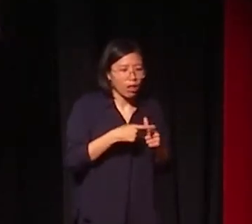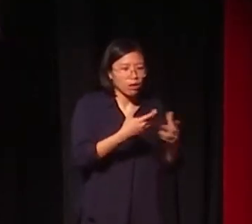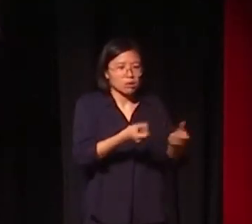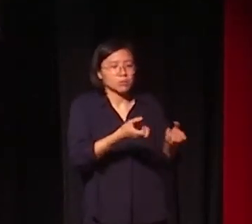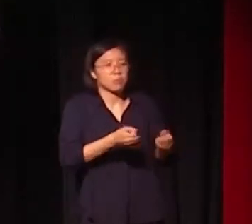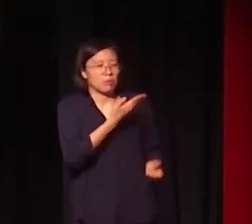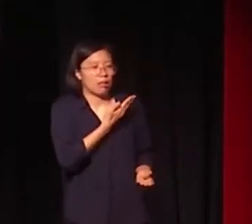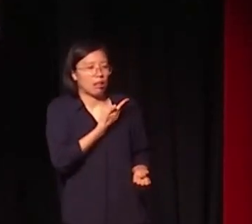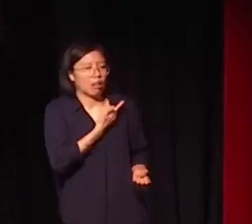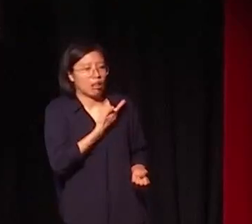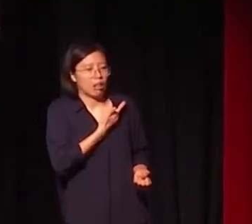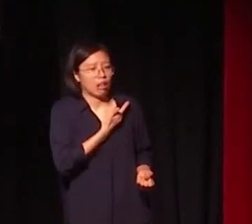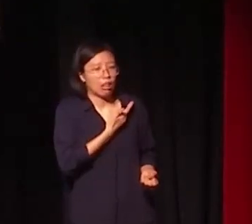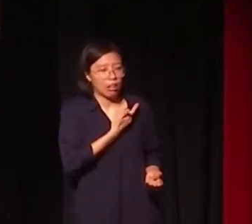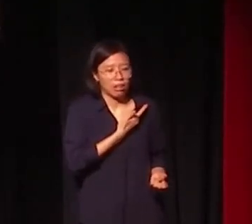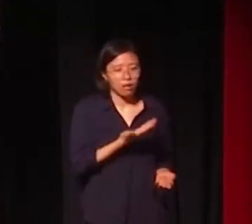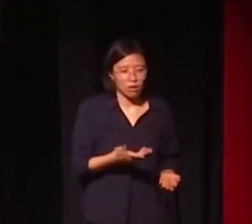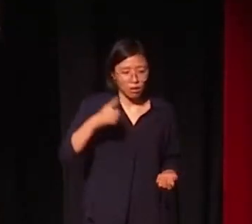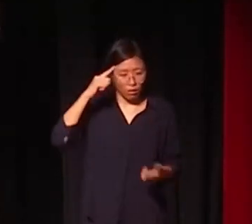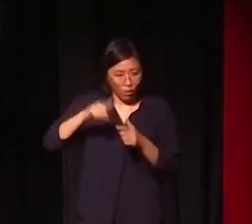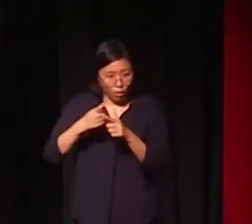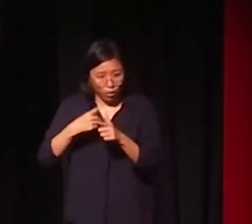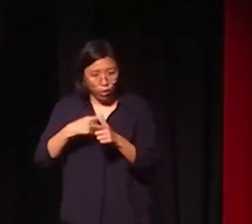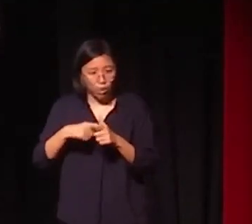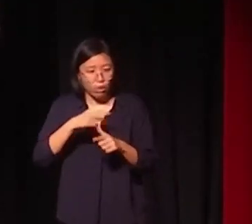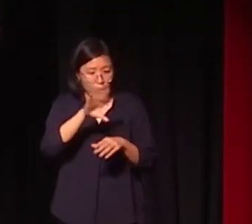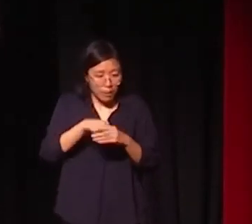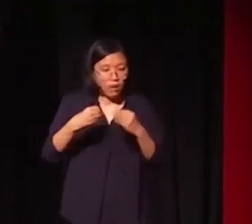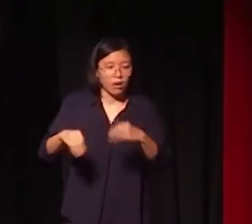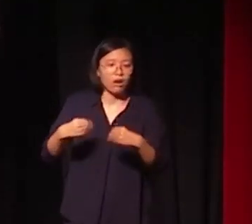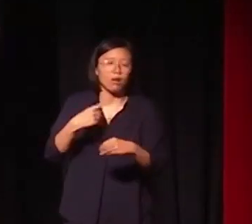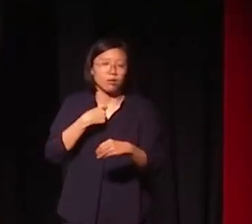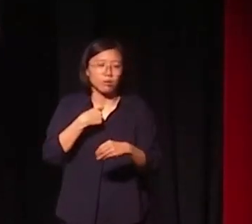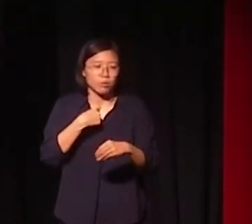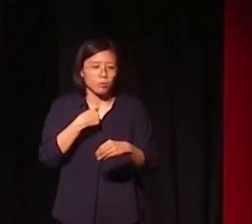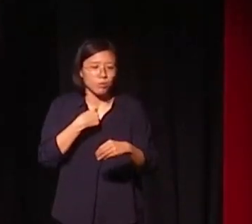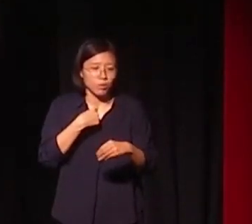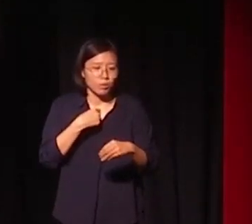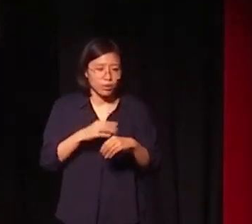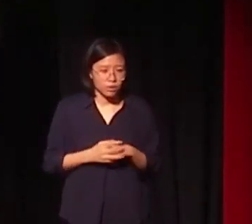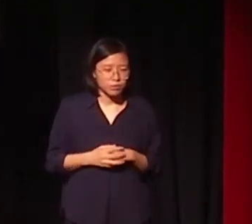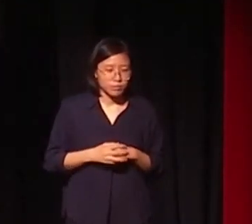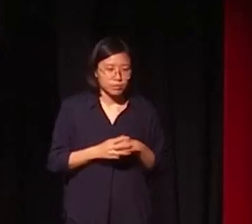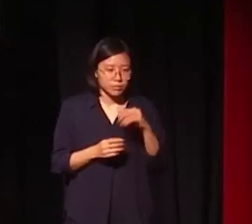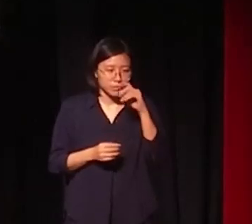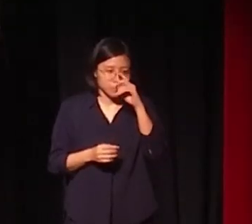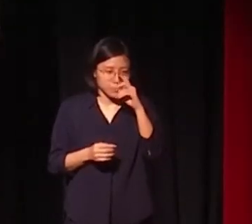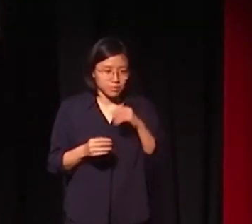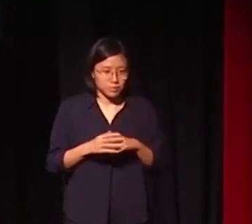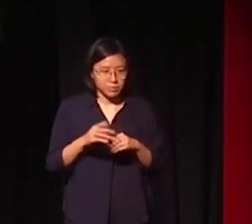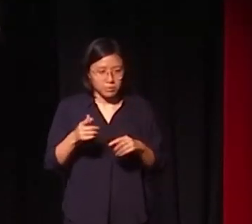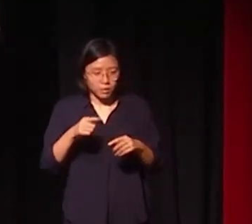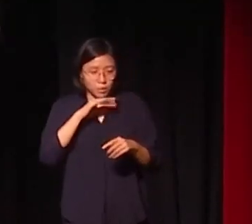then how then that impacts on children. So if children are called upon, if you imagine a police officer is called to an incident of domestic